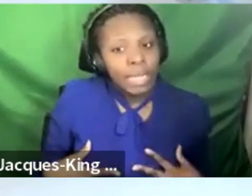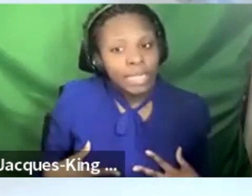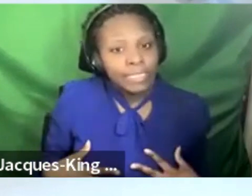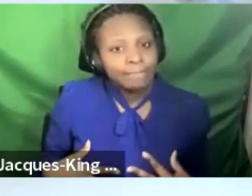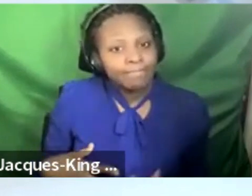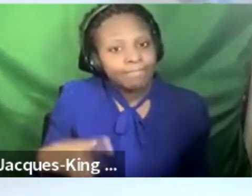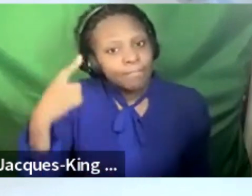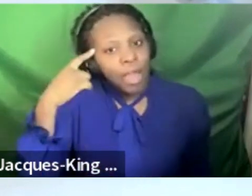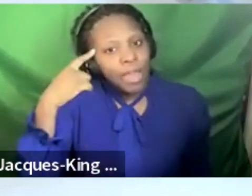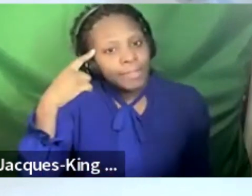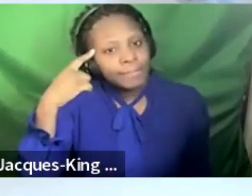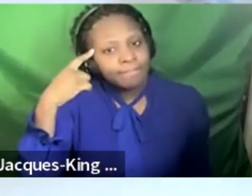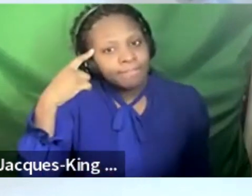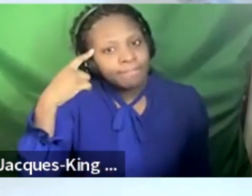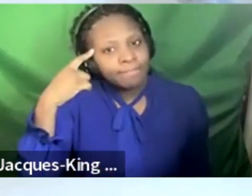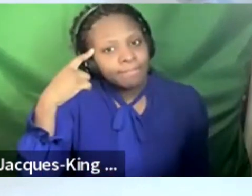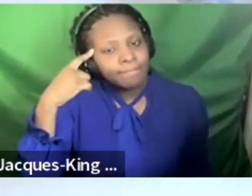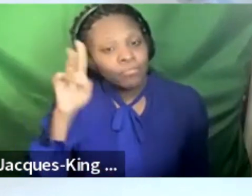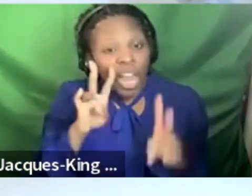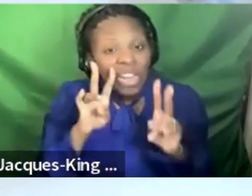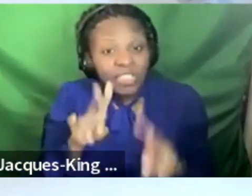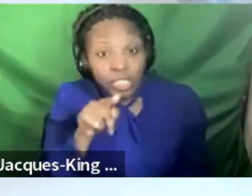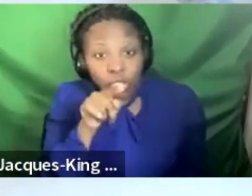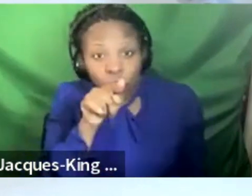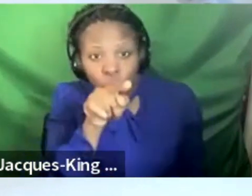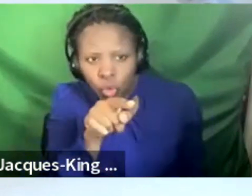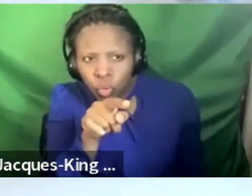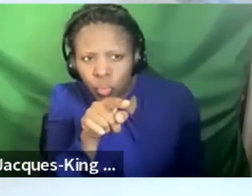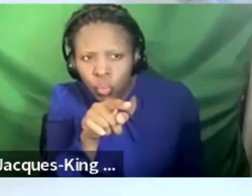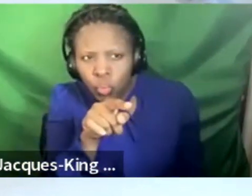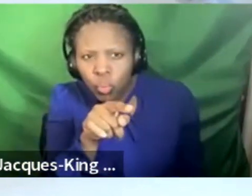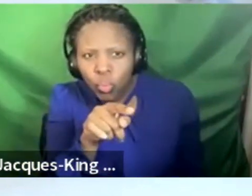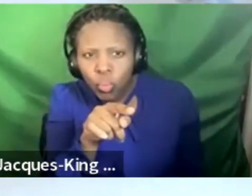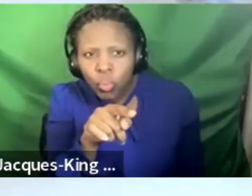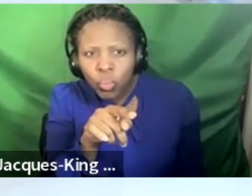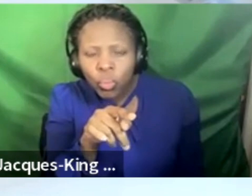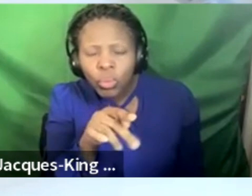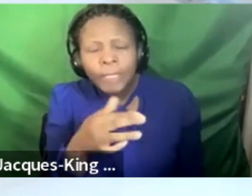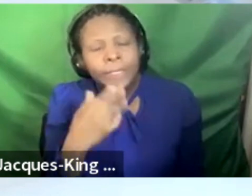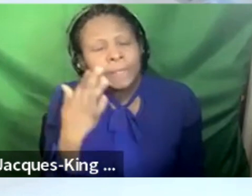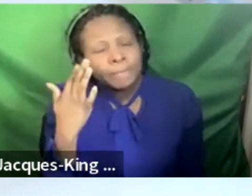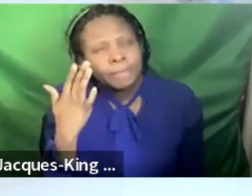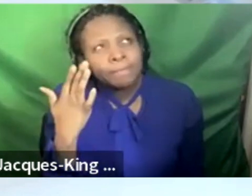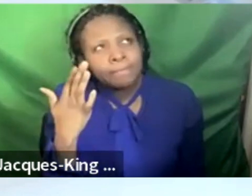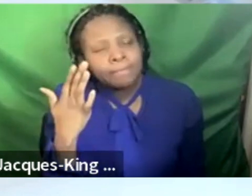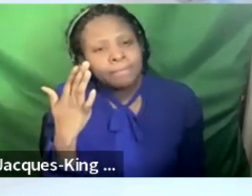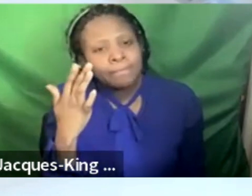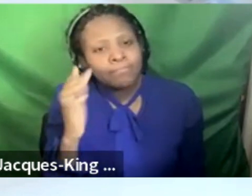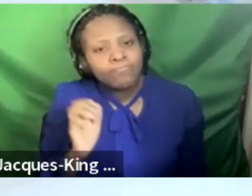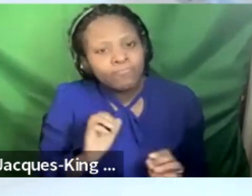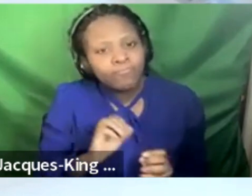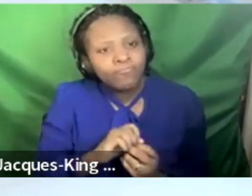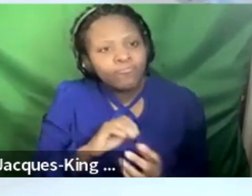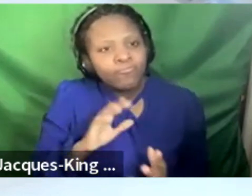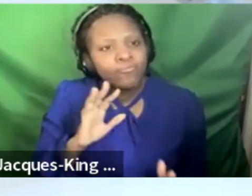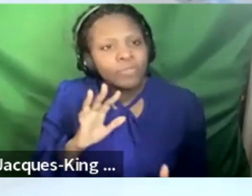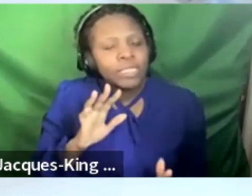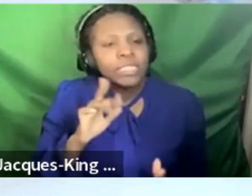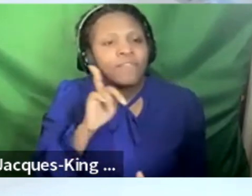I think you should not start with the physicality, because I think that I've seen you